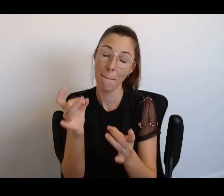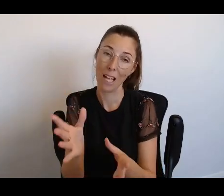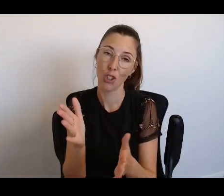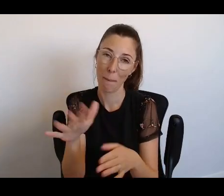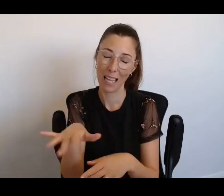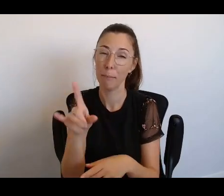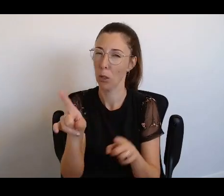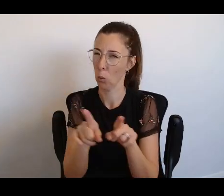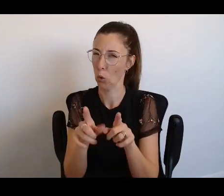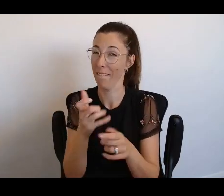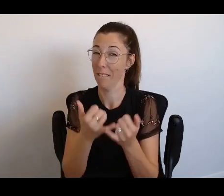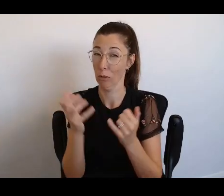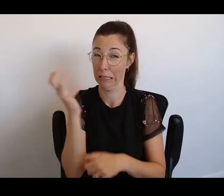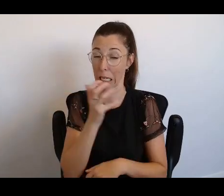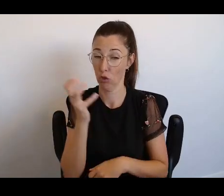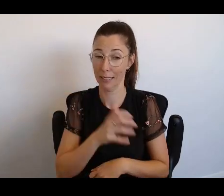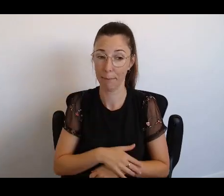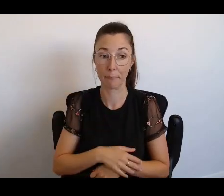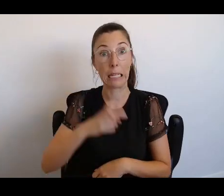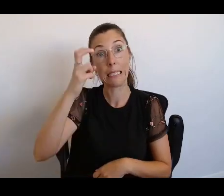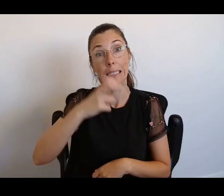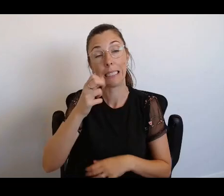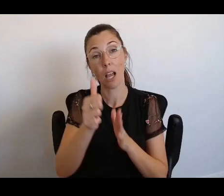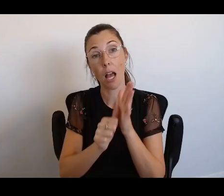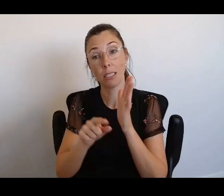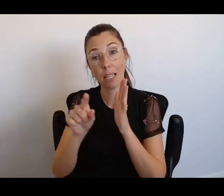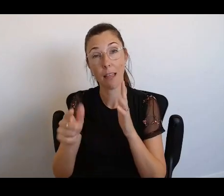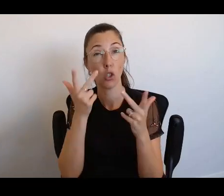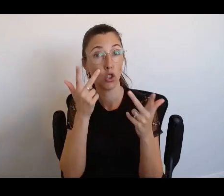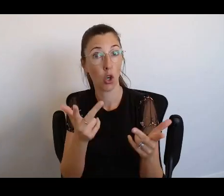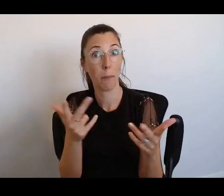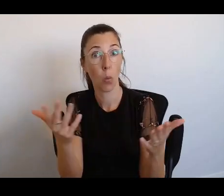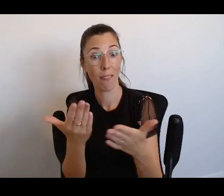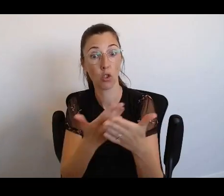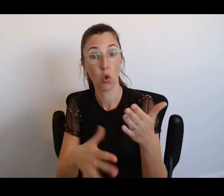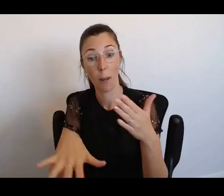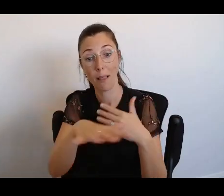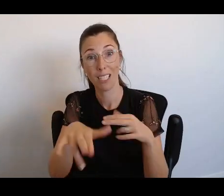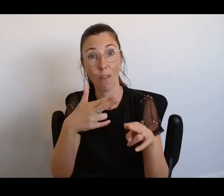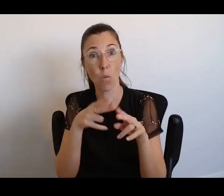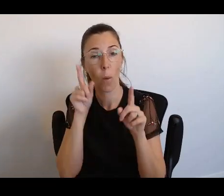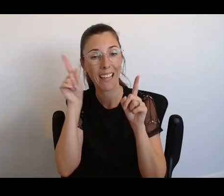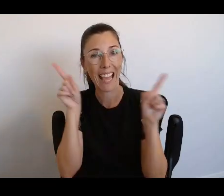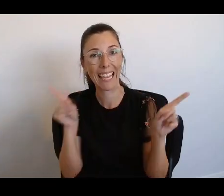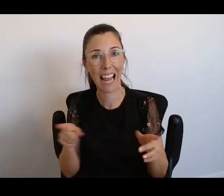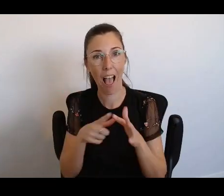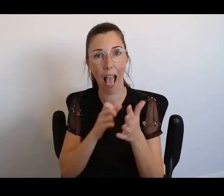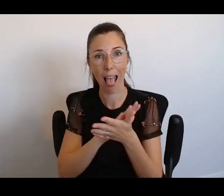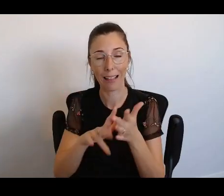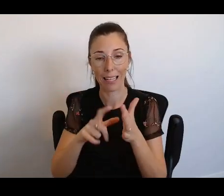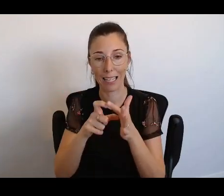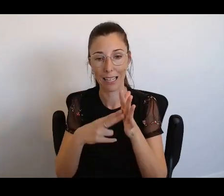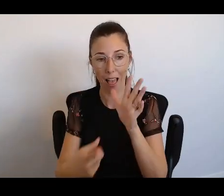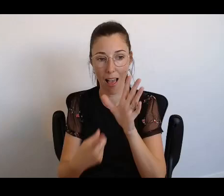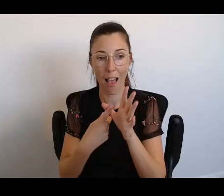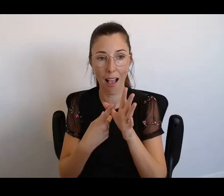senior artists Nancy and Dorothy took me to the story place of the Echidna. We participated in ceremony, which involved the artist singing, as